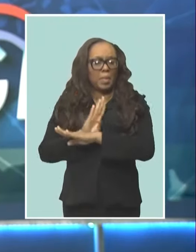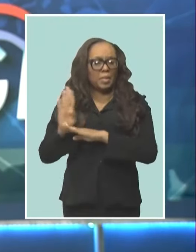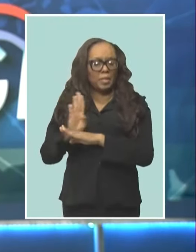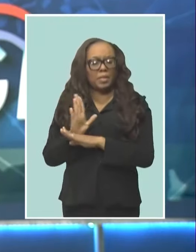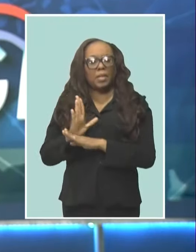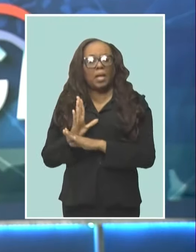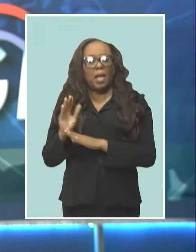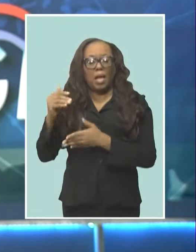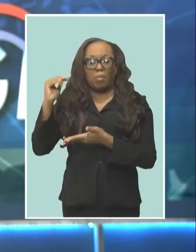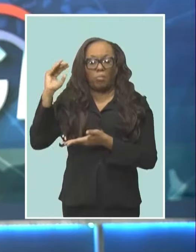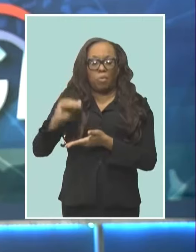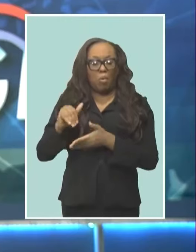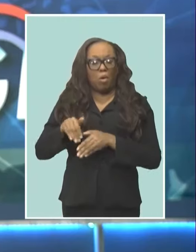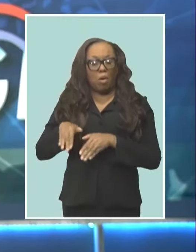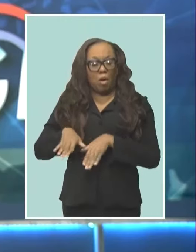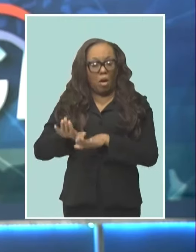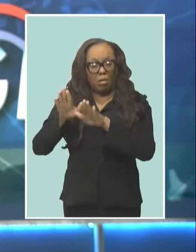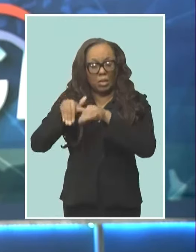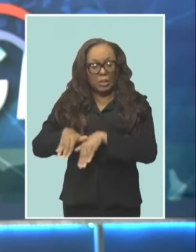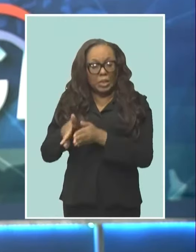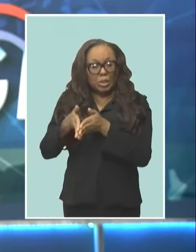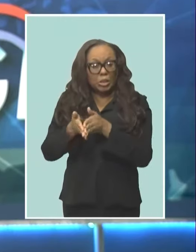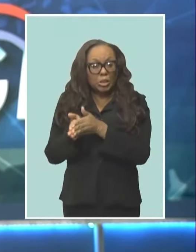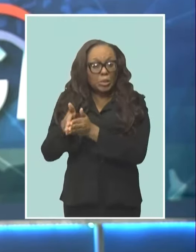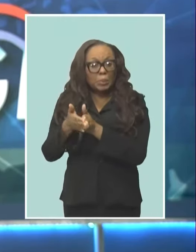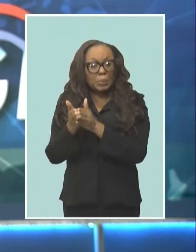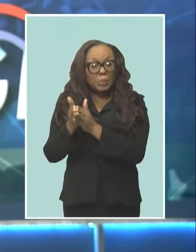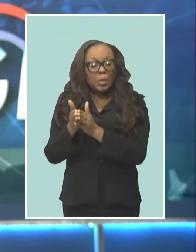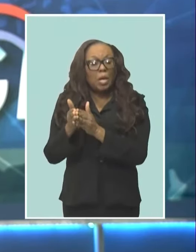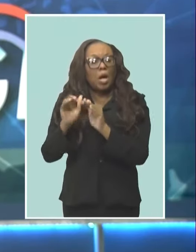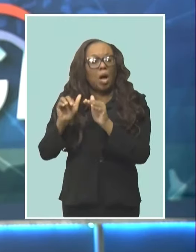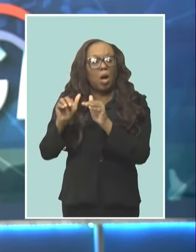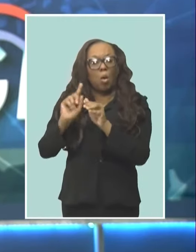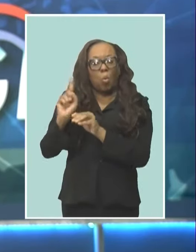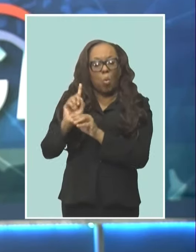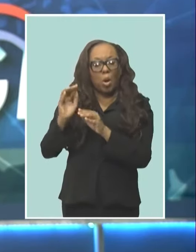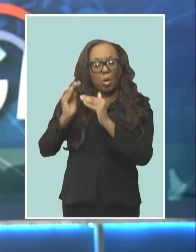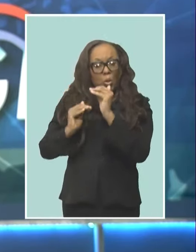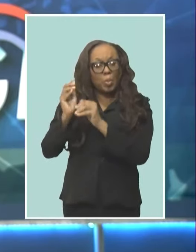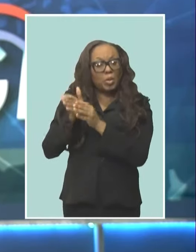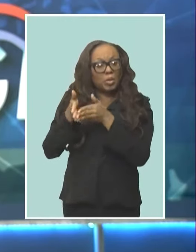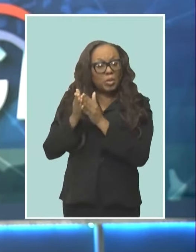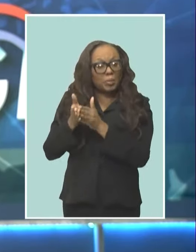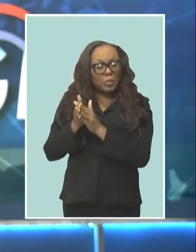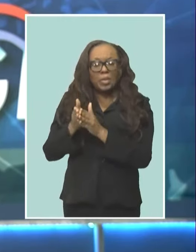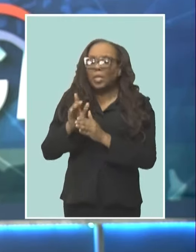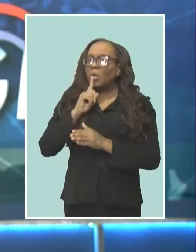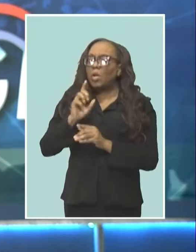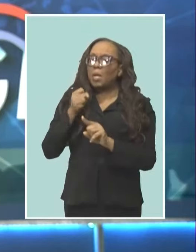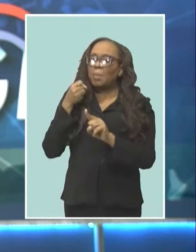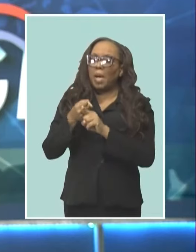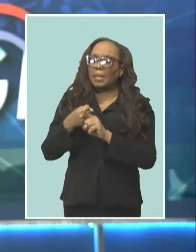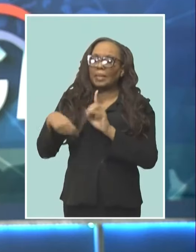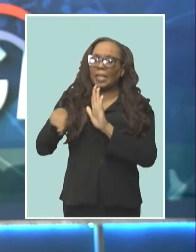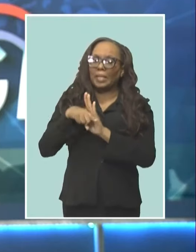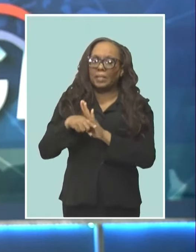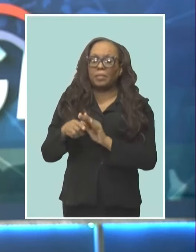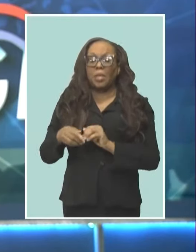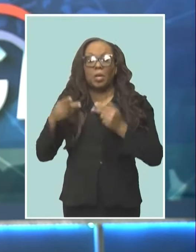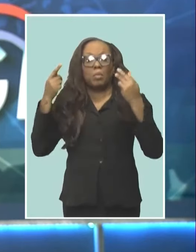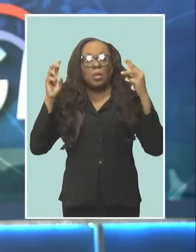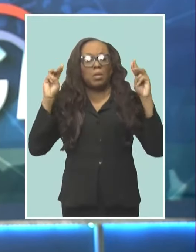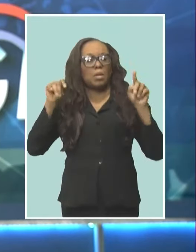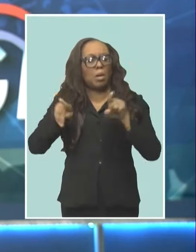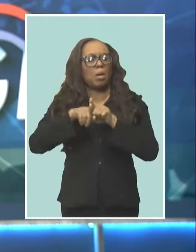and promote domestically built vessels. Prime Minister Motley says she also conveyed this message to U.S. Secretary of State